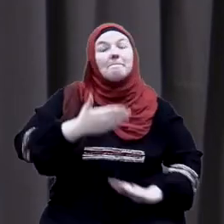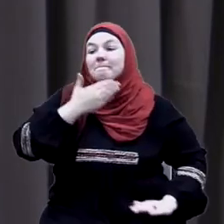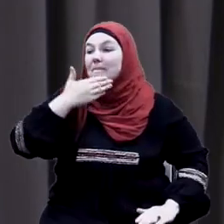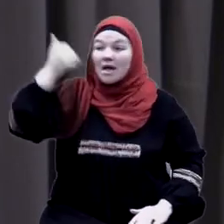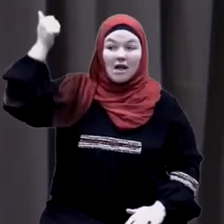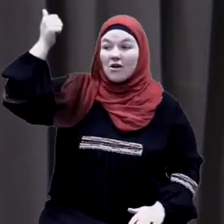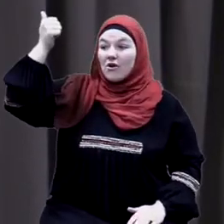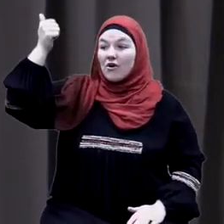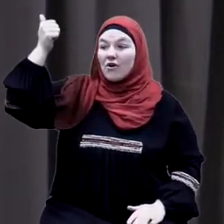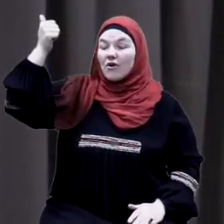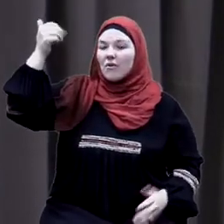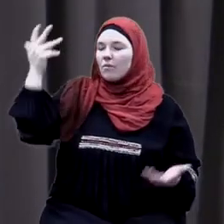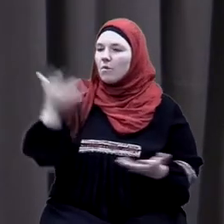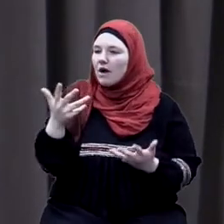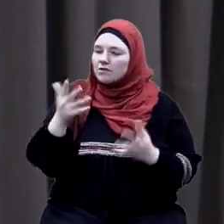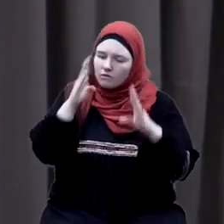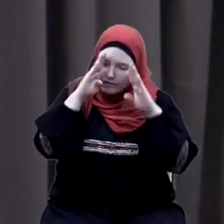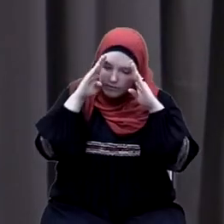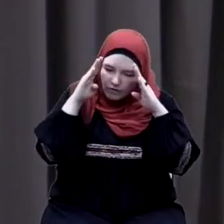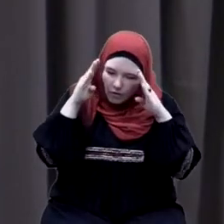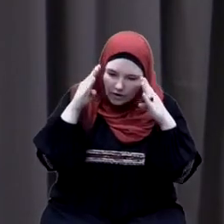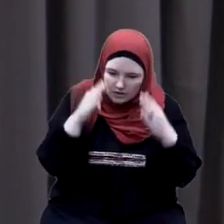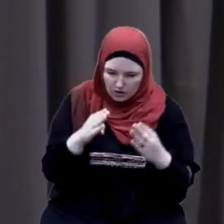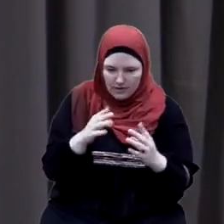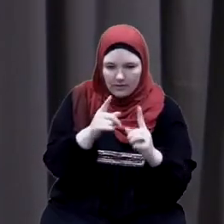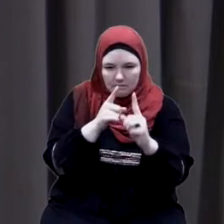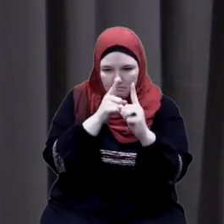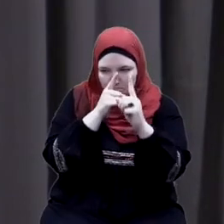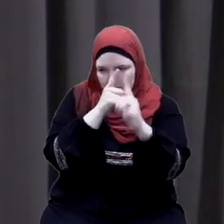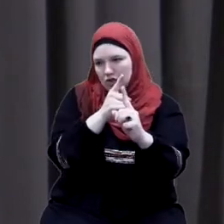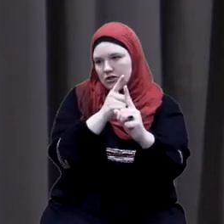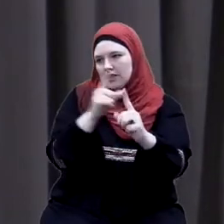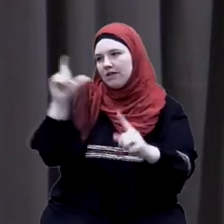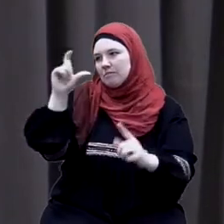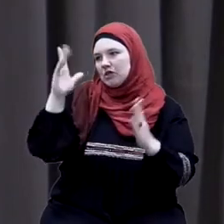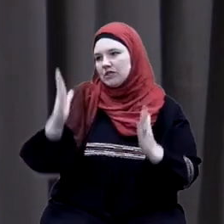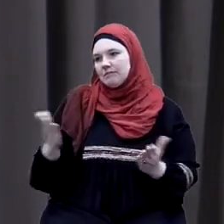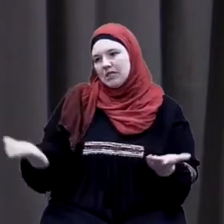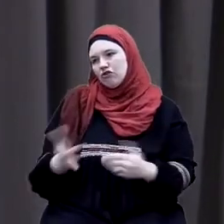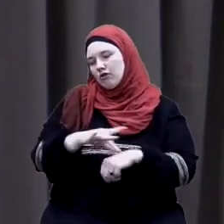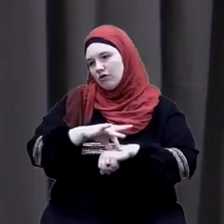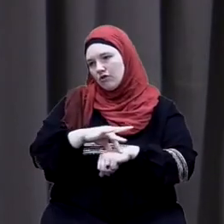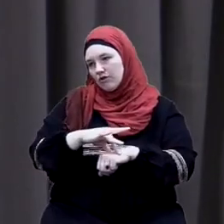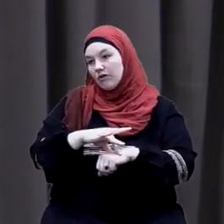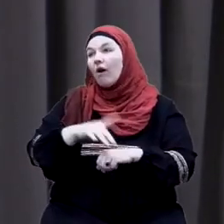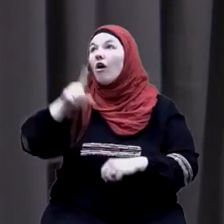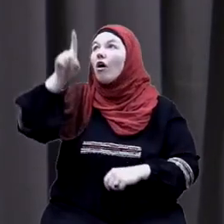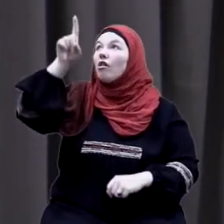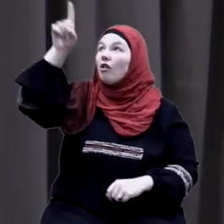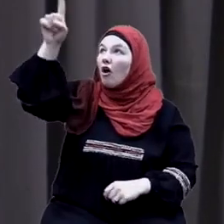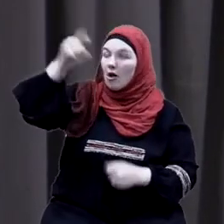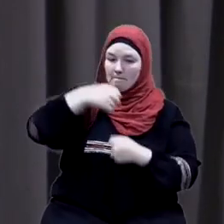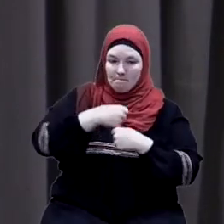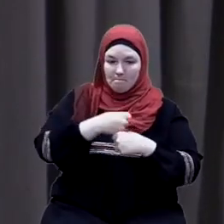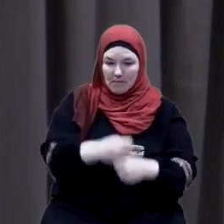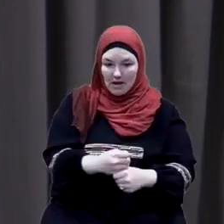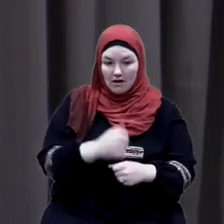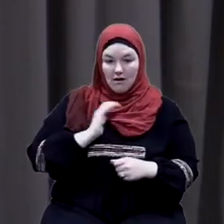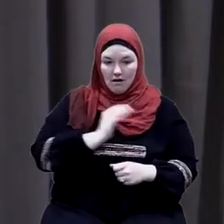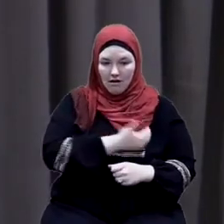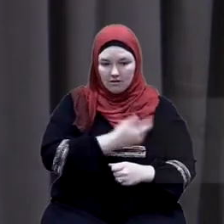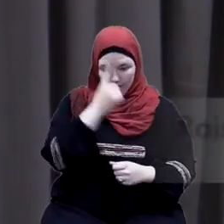generation is to focus on the mission of the Muslim on earth. Allah created us for a